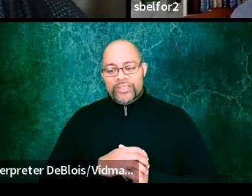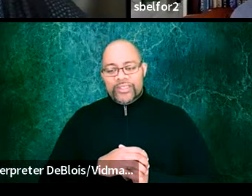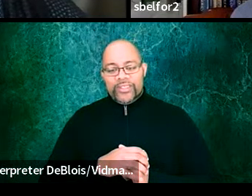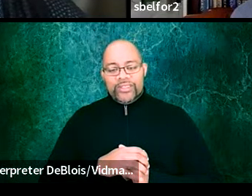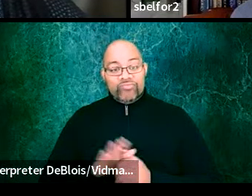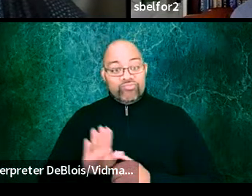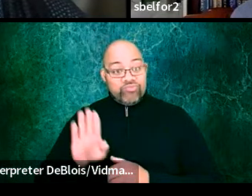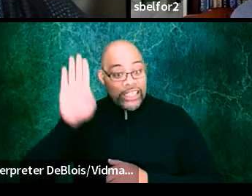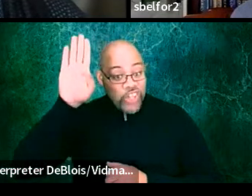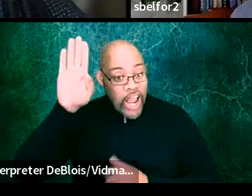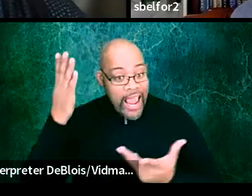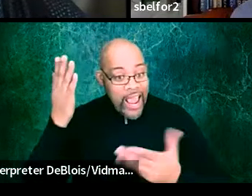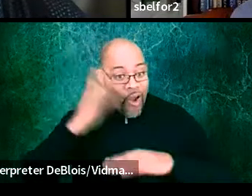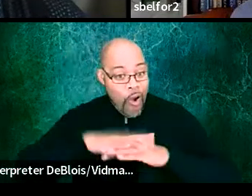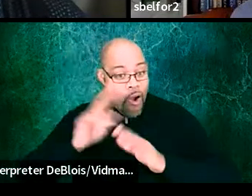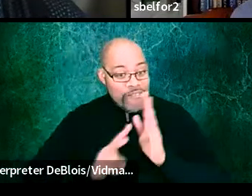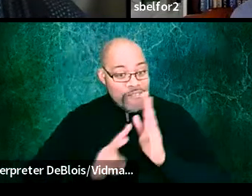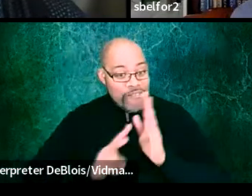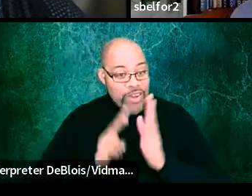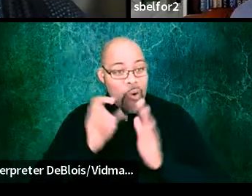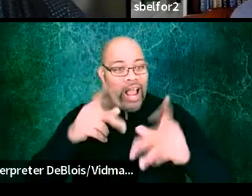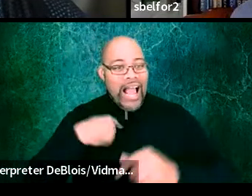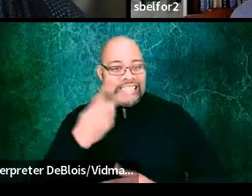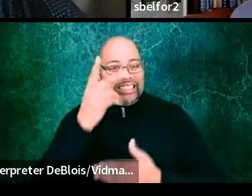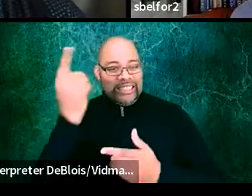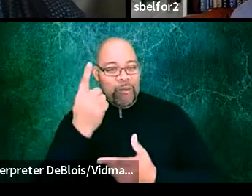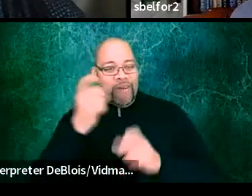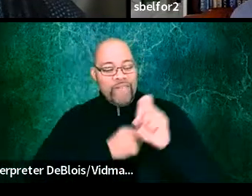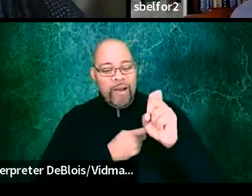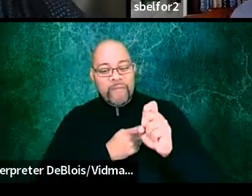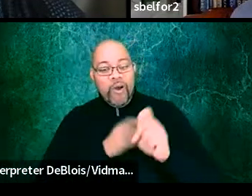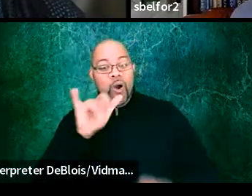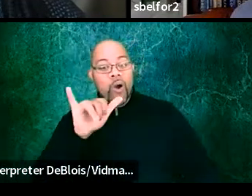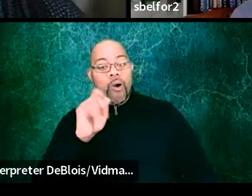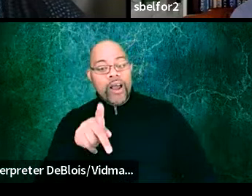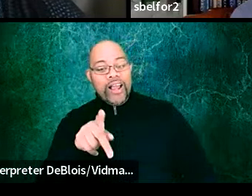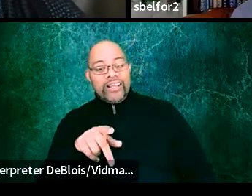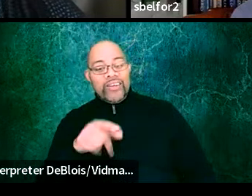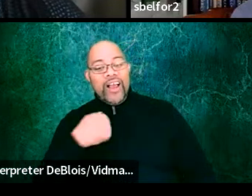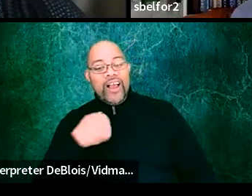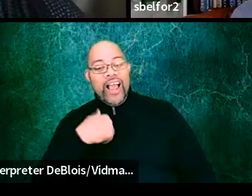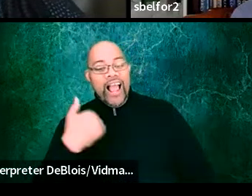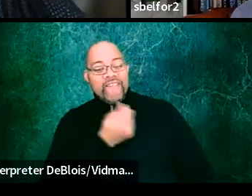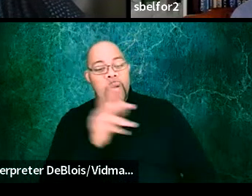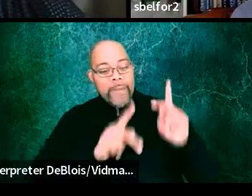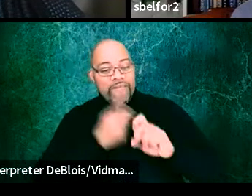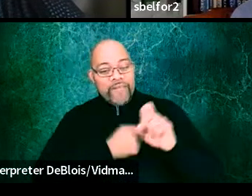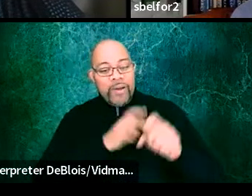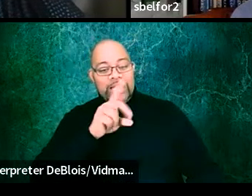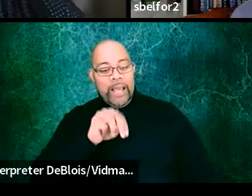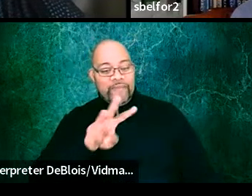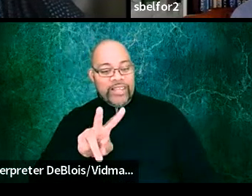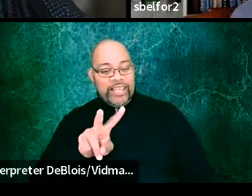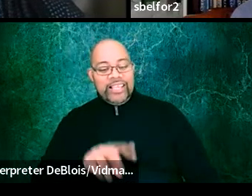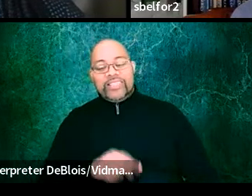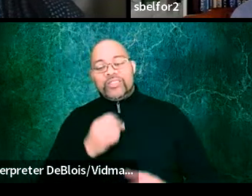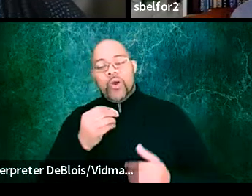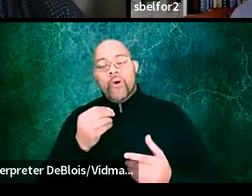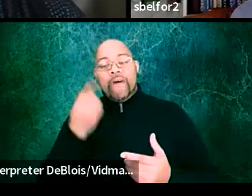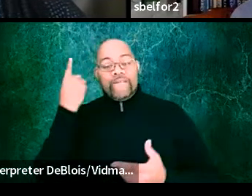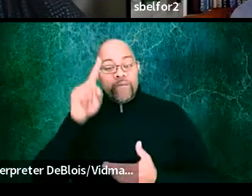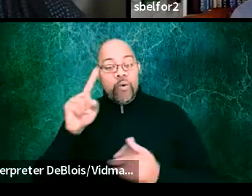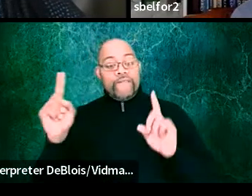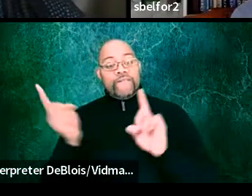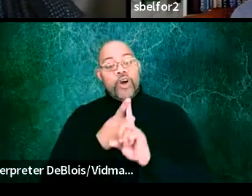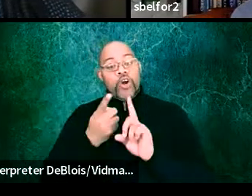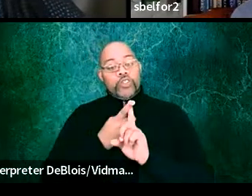Raise your hands on video. Okay, I see somebody's from the, okay, we've got a few people from the DMV. So for the